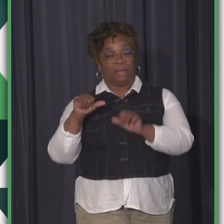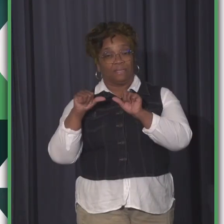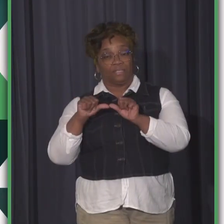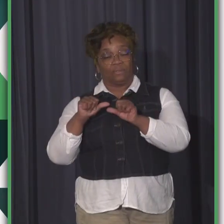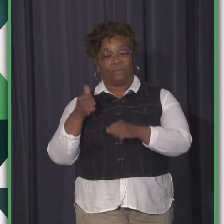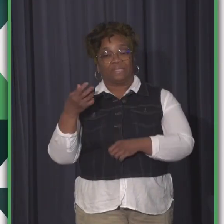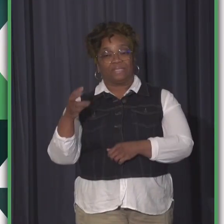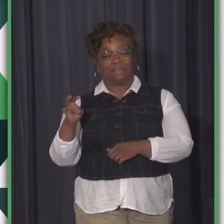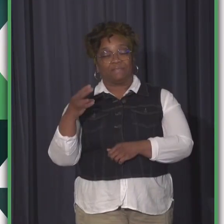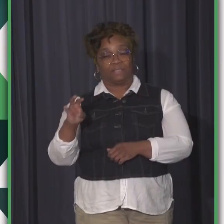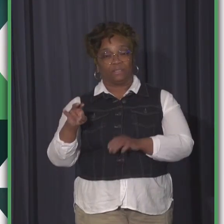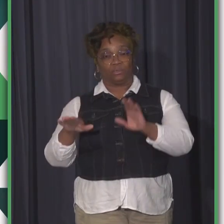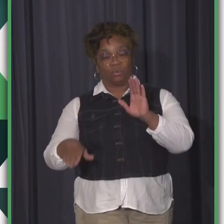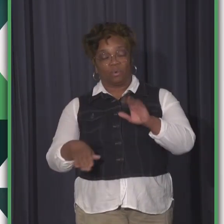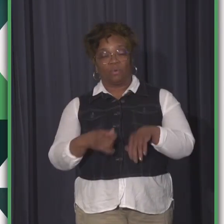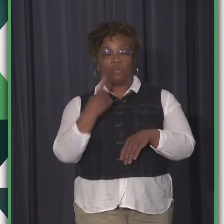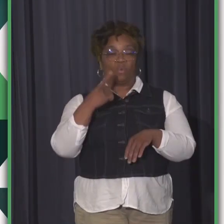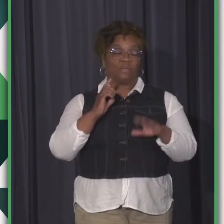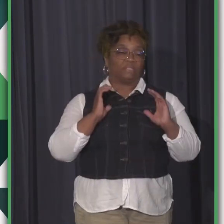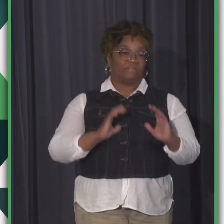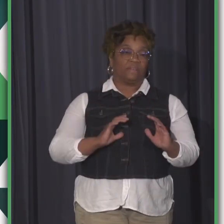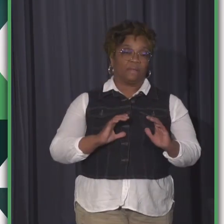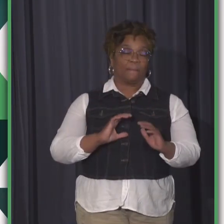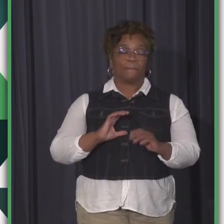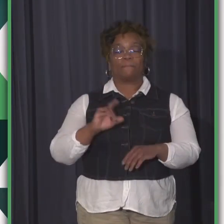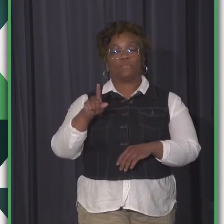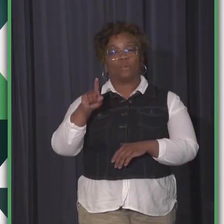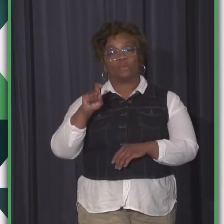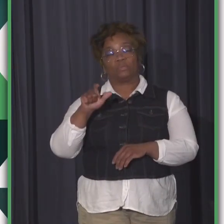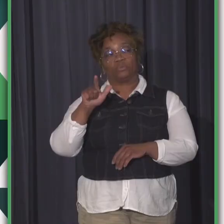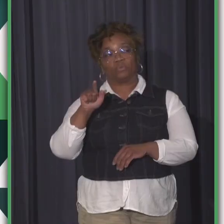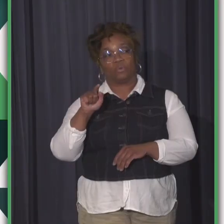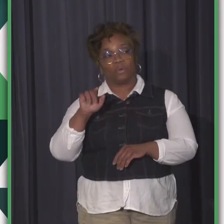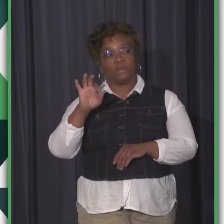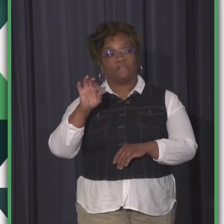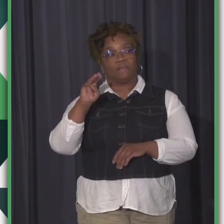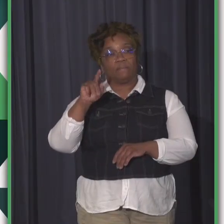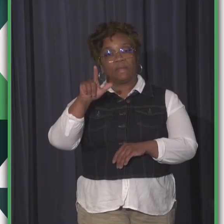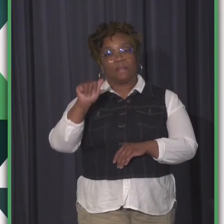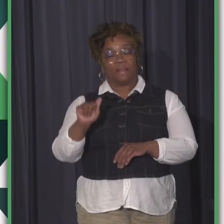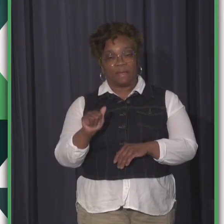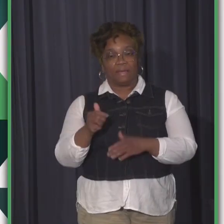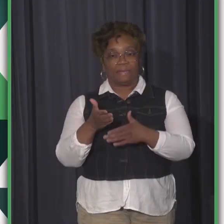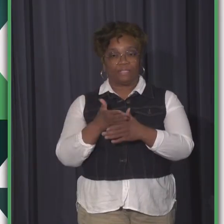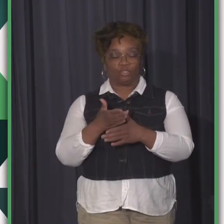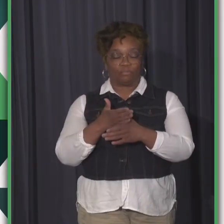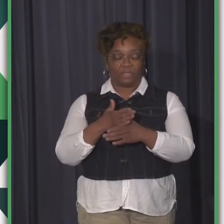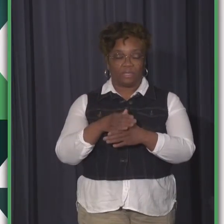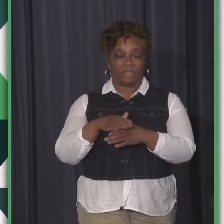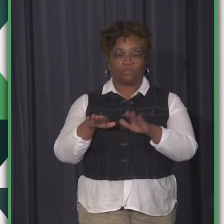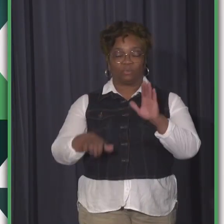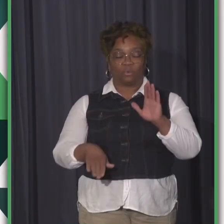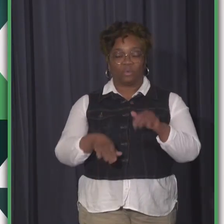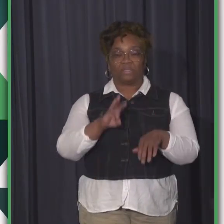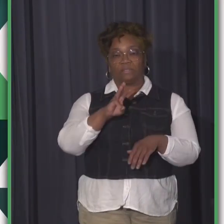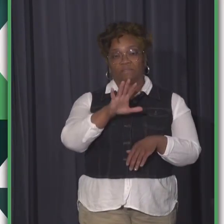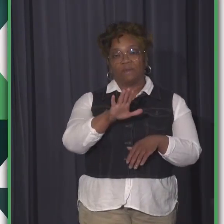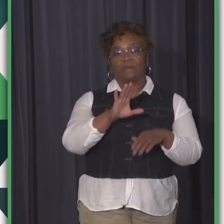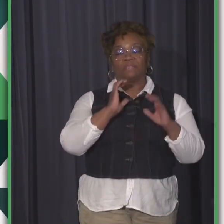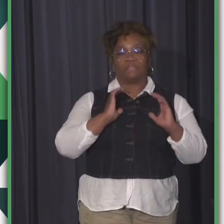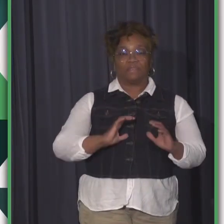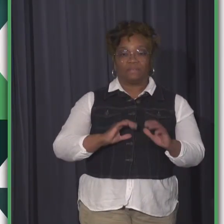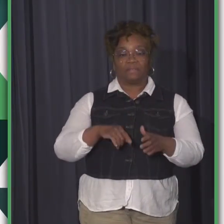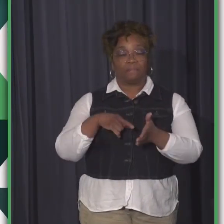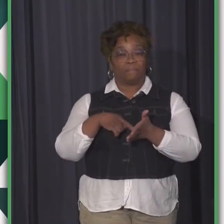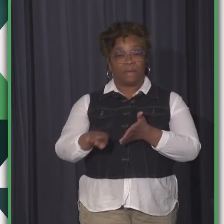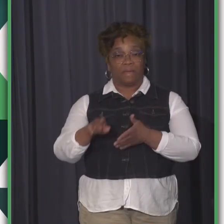17 for sworn, 1 for civilian, 121 for FMLA intermediate for sworn, 65 civilians. Paid parental